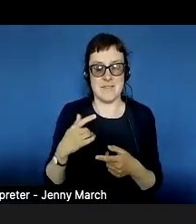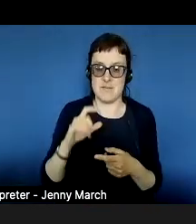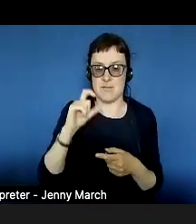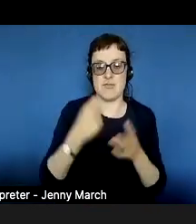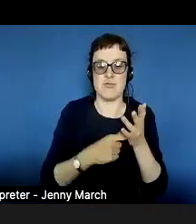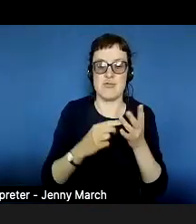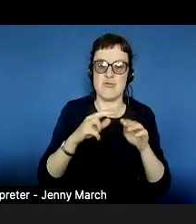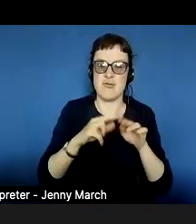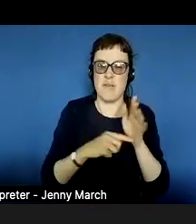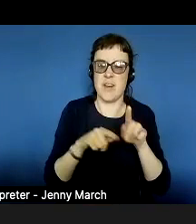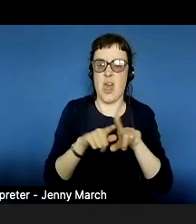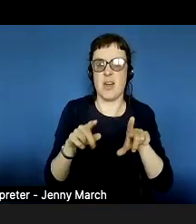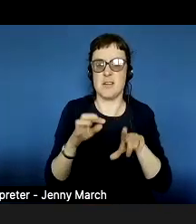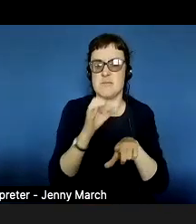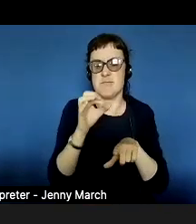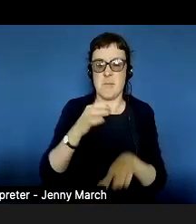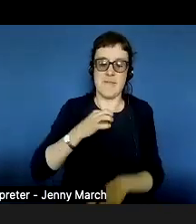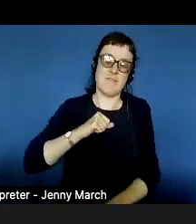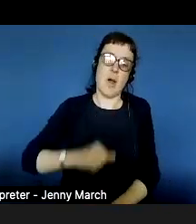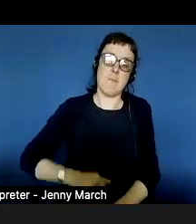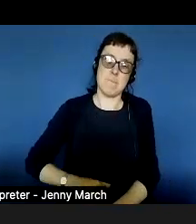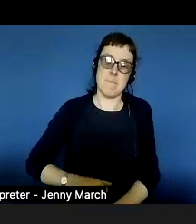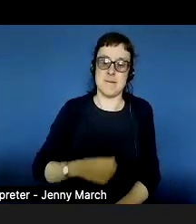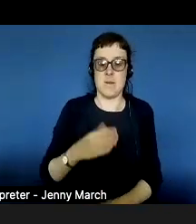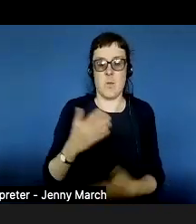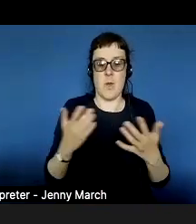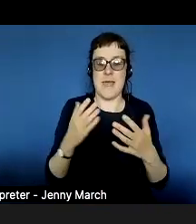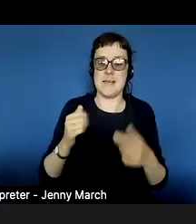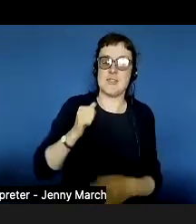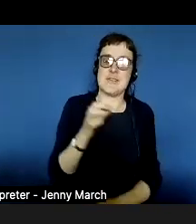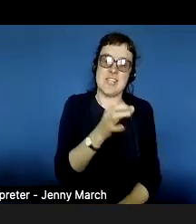a small farm on a Scottish island,